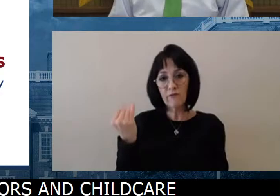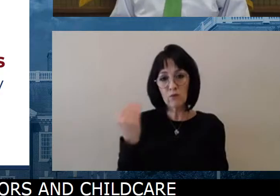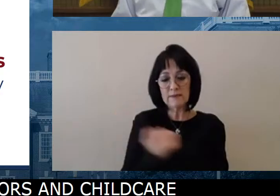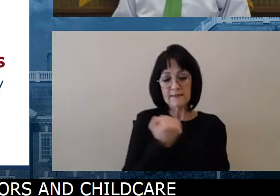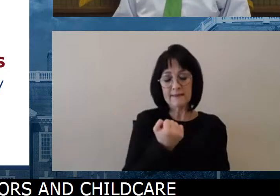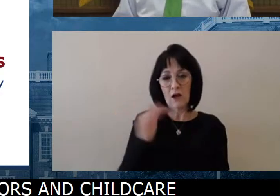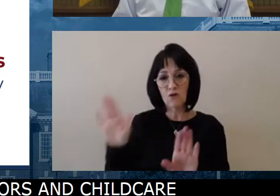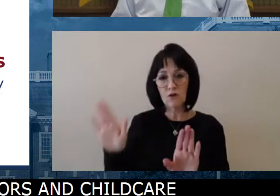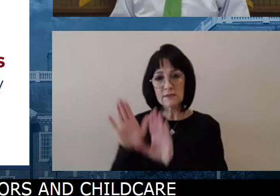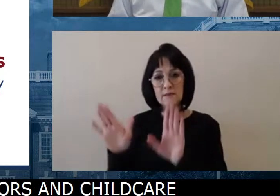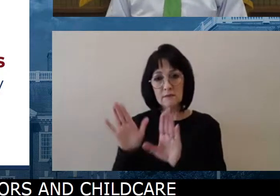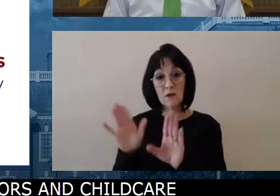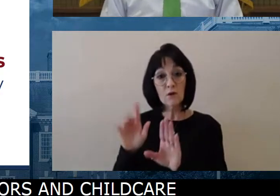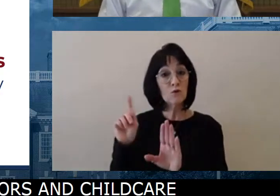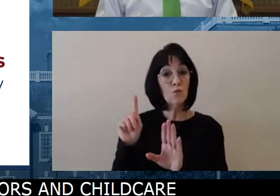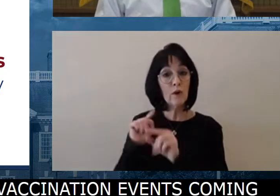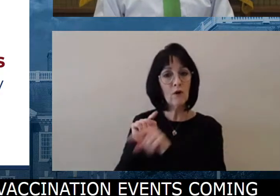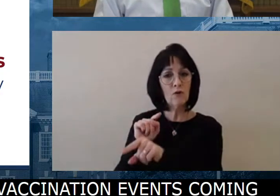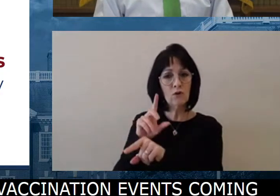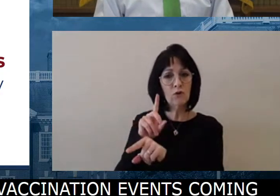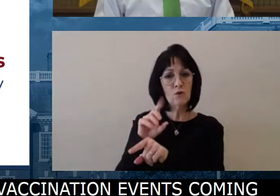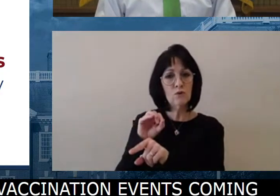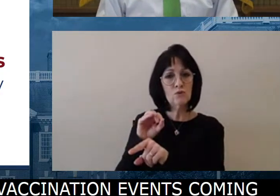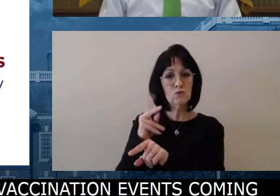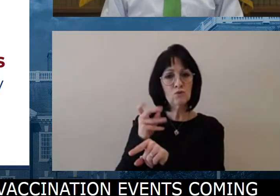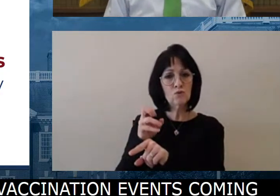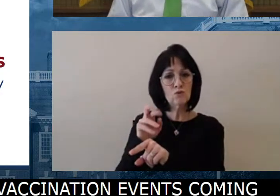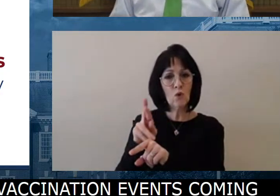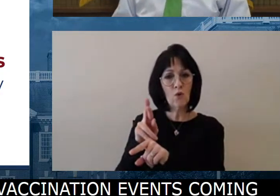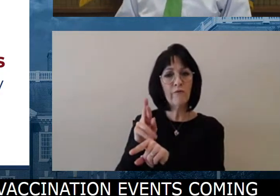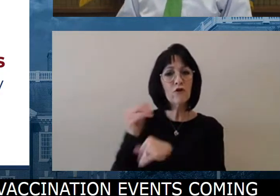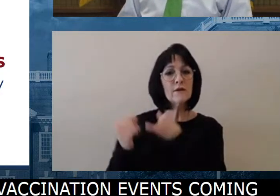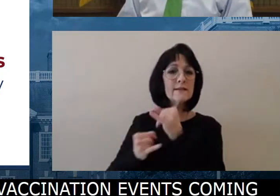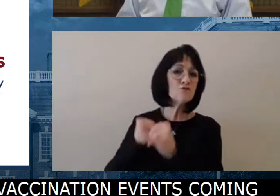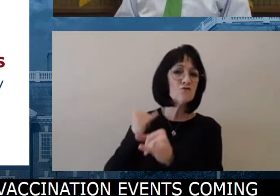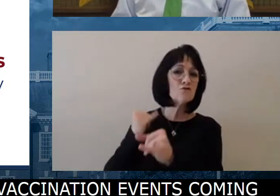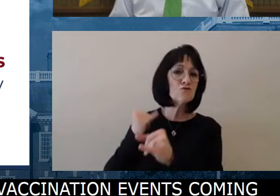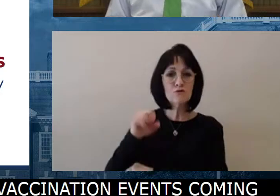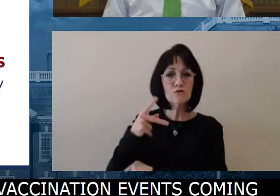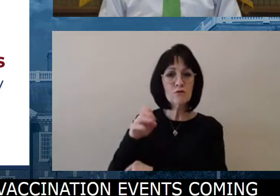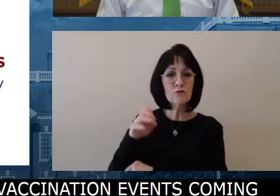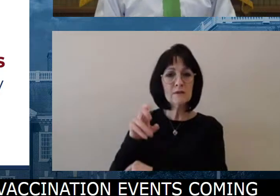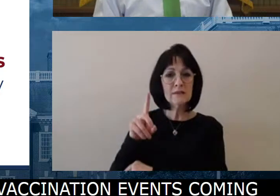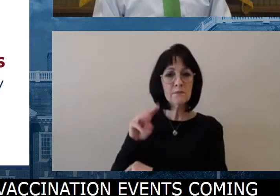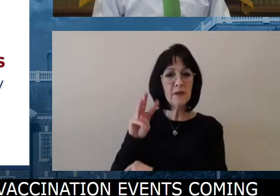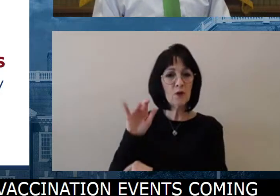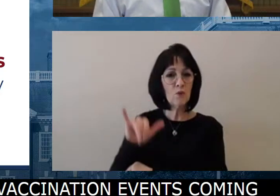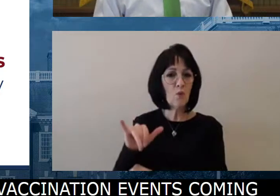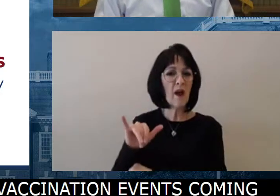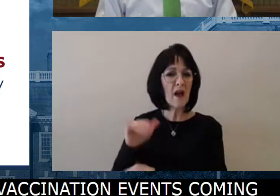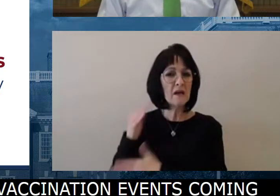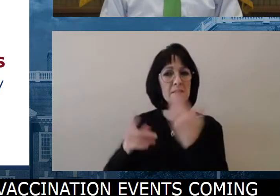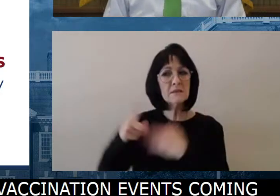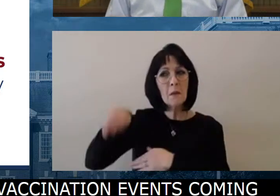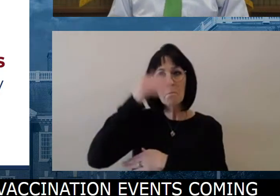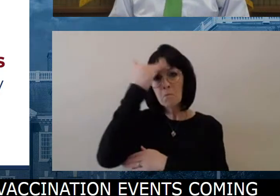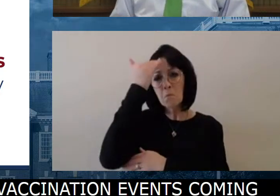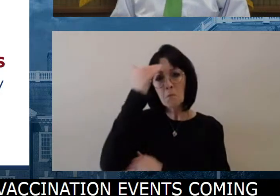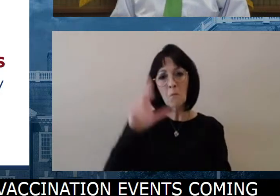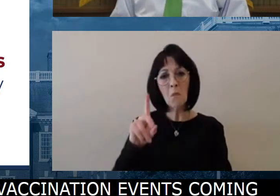at the Dover International Speedway. And we will be trying to do